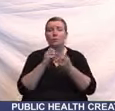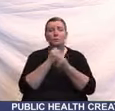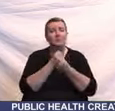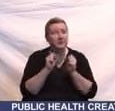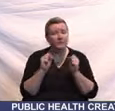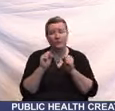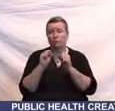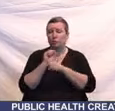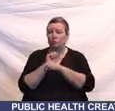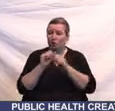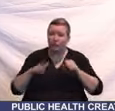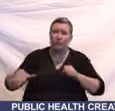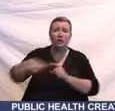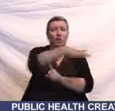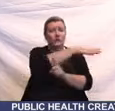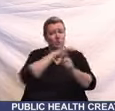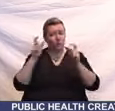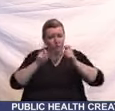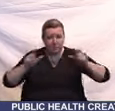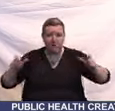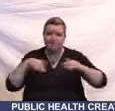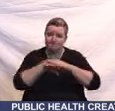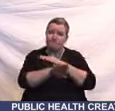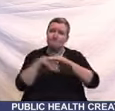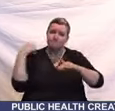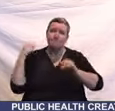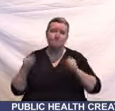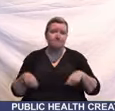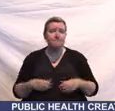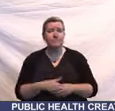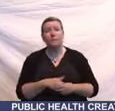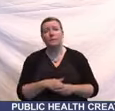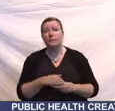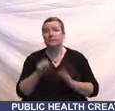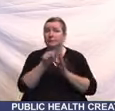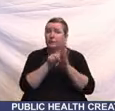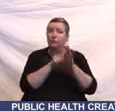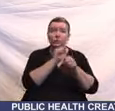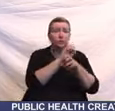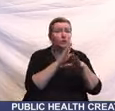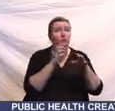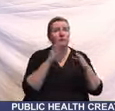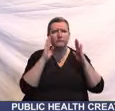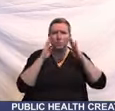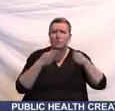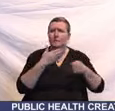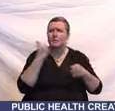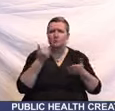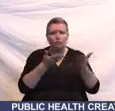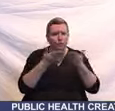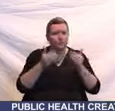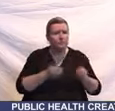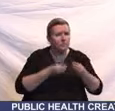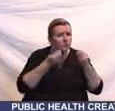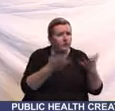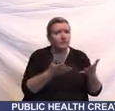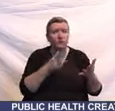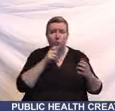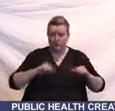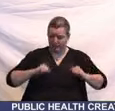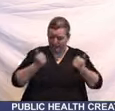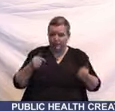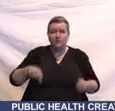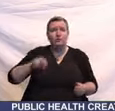everyone. Just as we know our state employees are focused on providing the best services to our residents, we need them just as